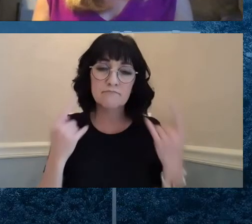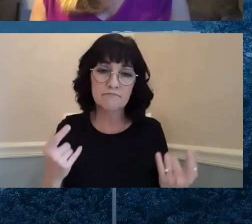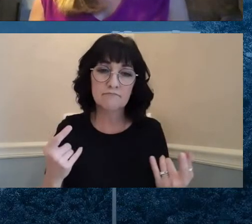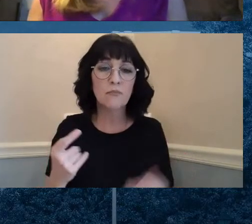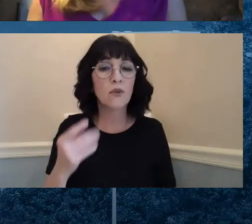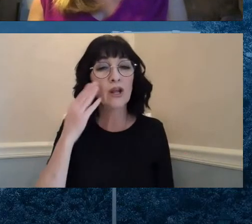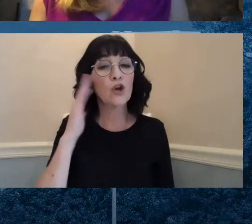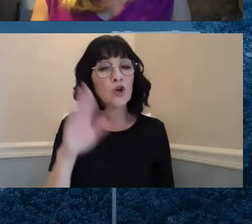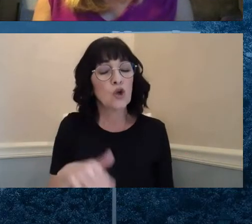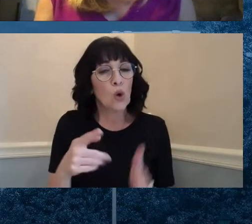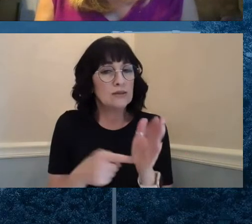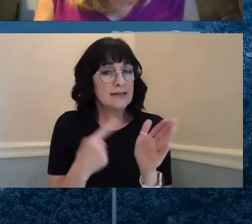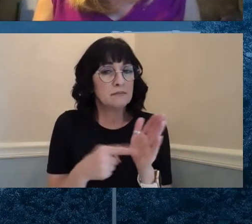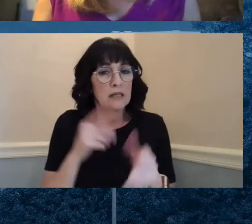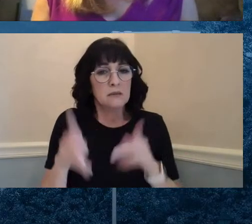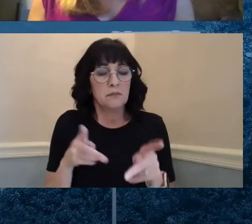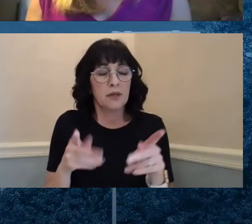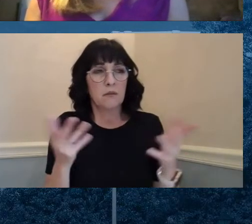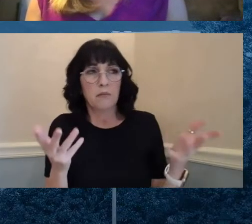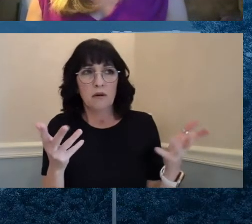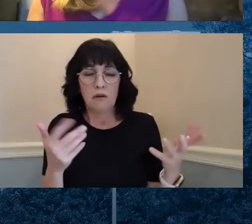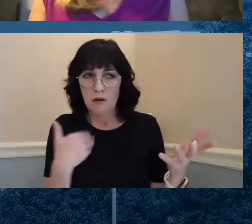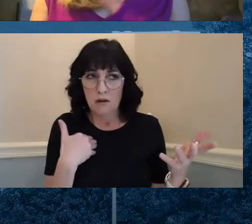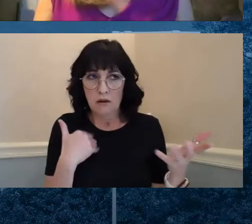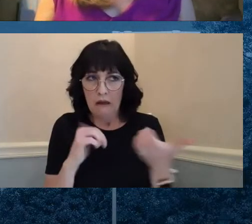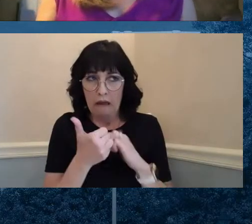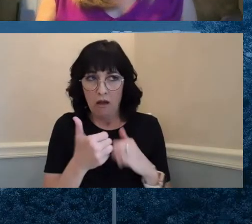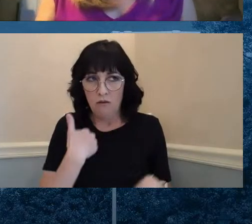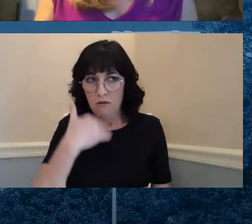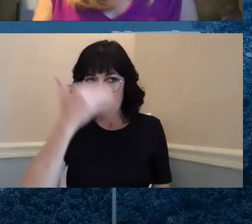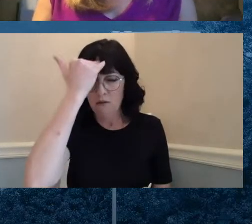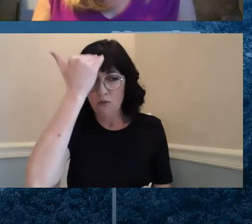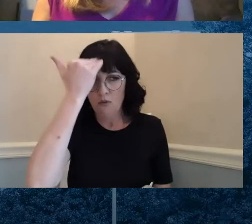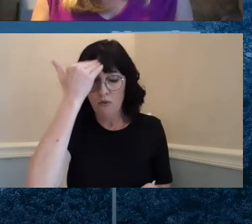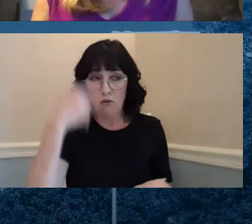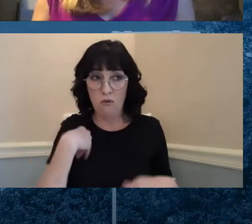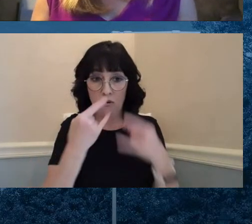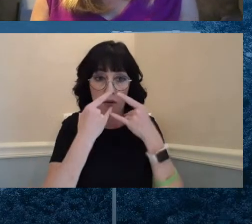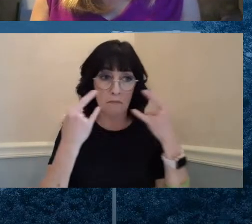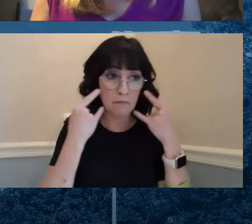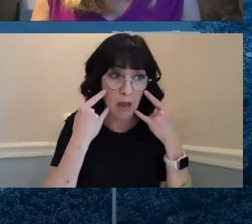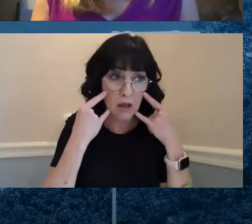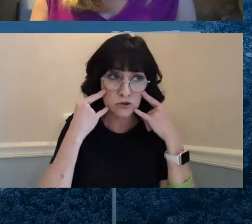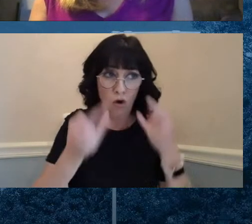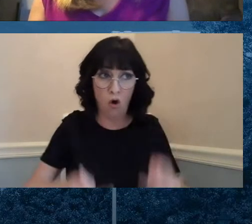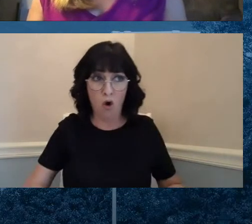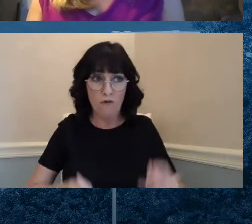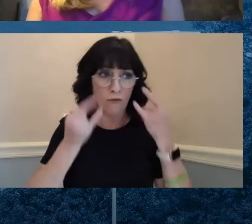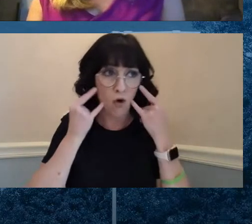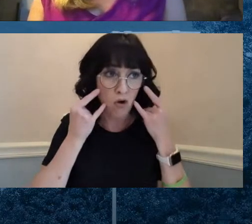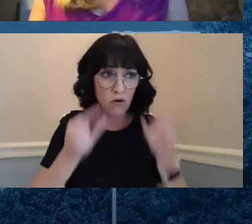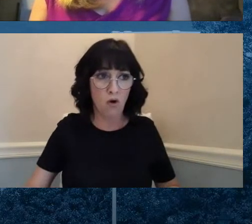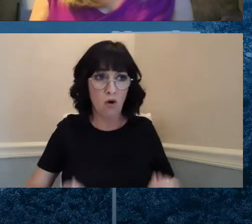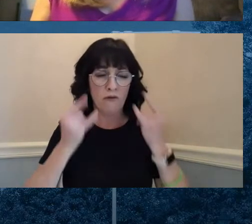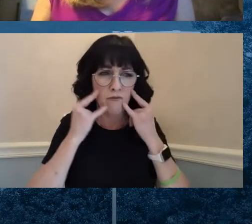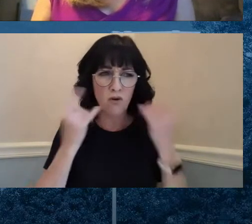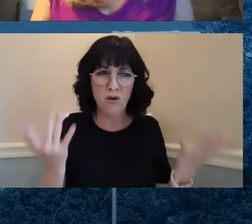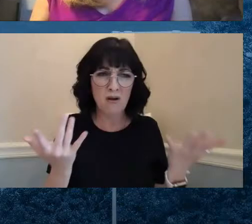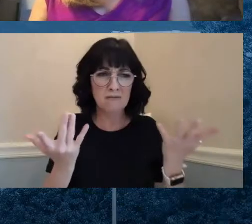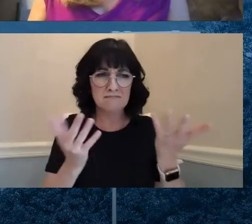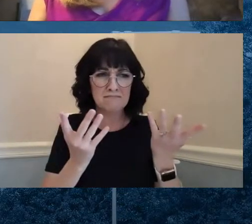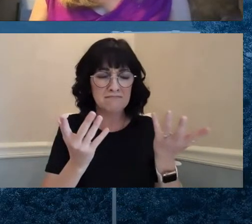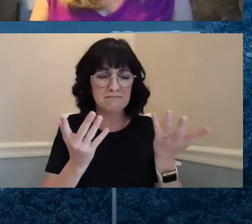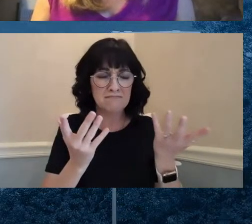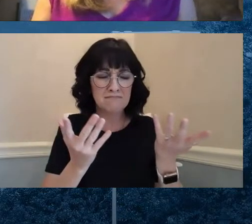wear masks and when you don't, but just keep in mind, if you're in a crowded setting, then